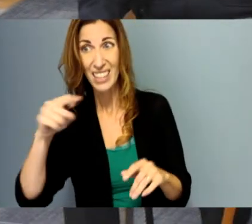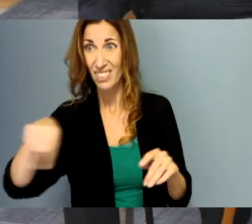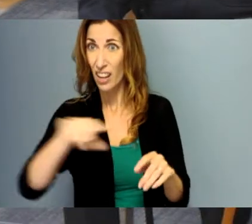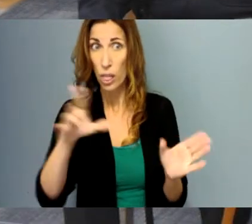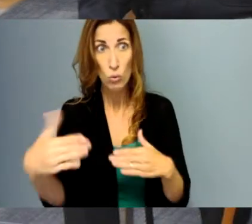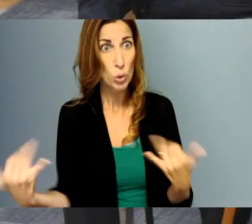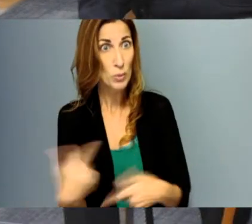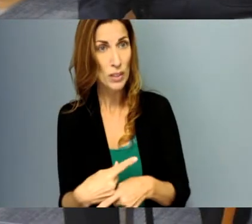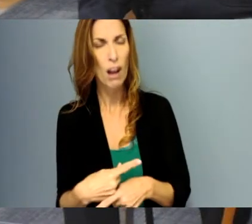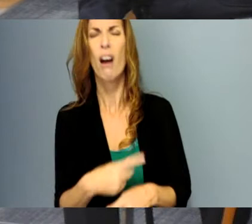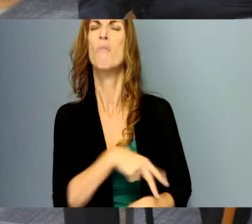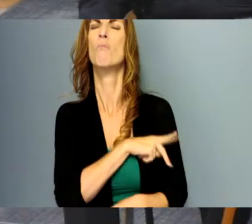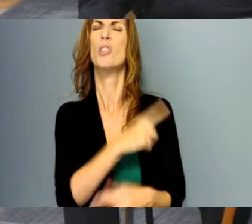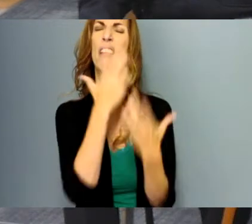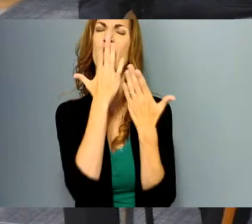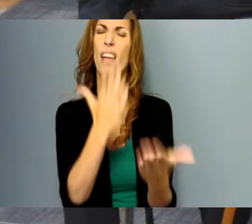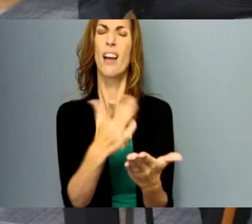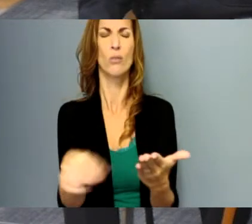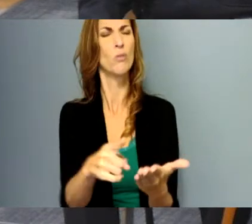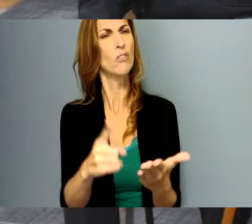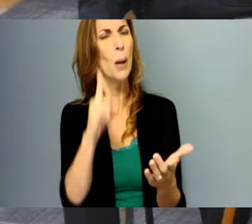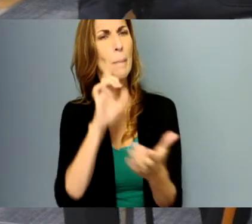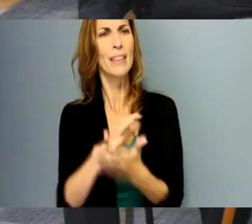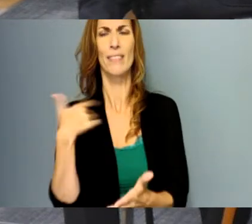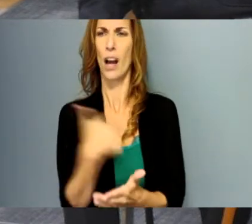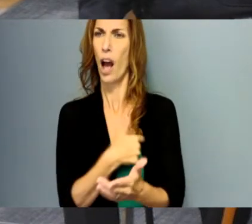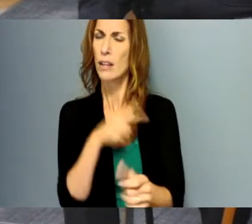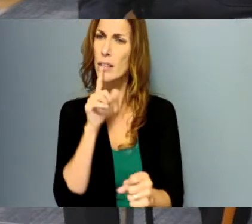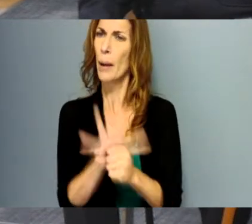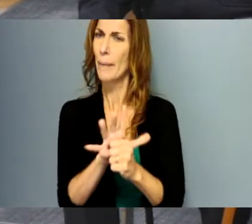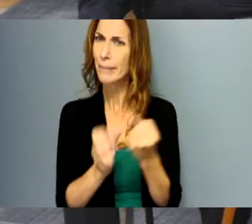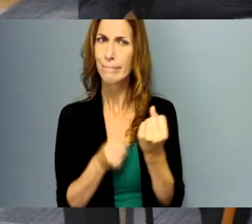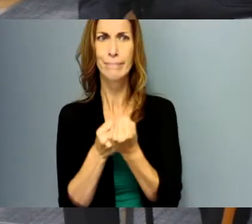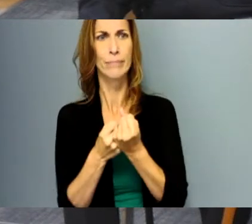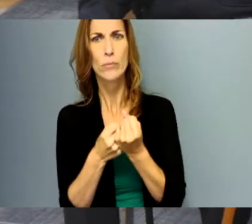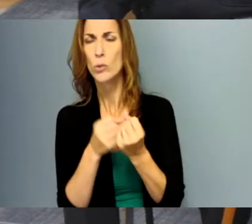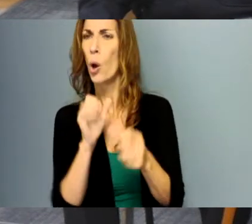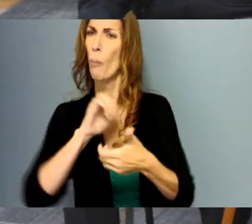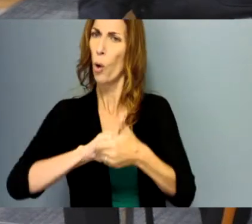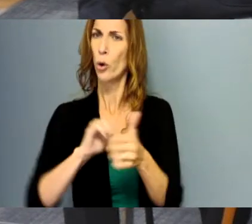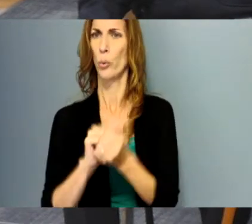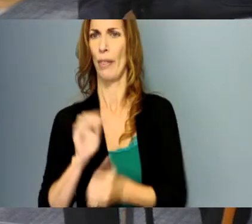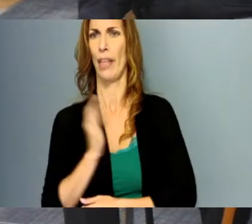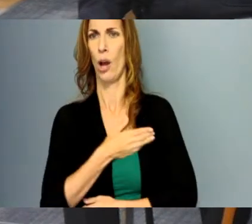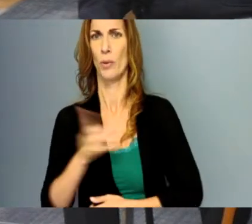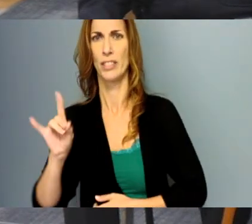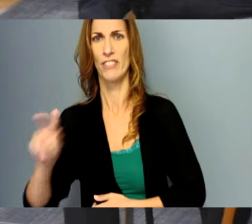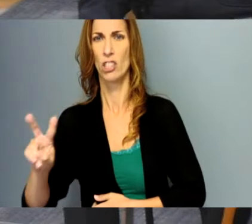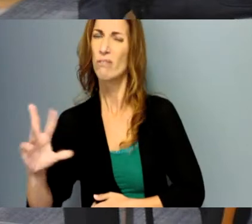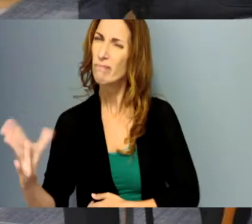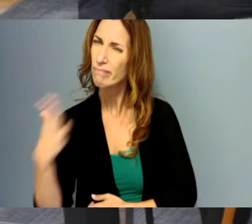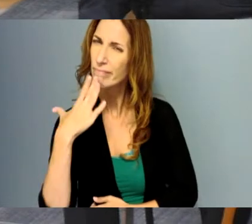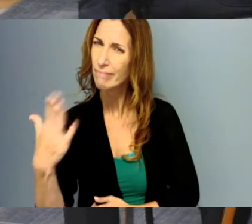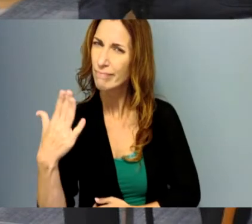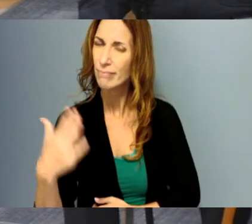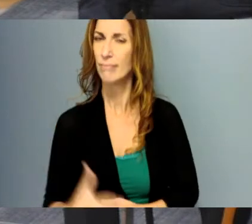say thank you for believing in this and committing to it and partnering with our division. So thank you.